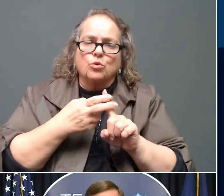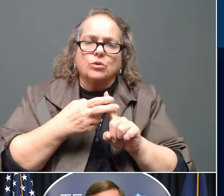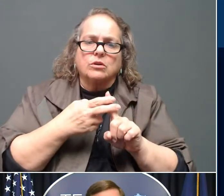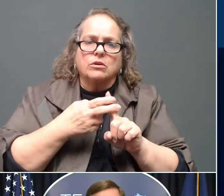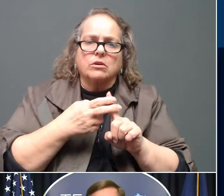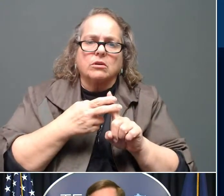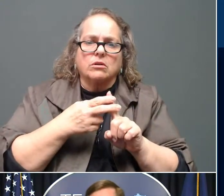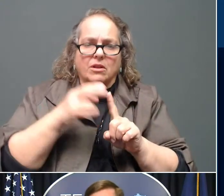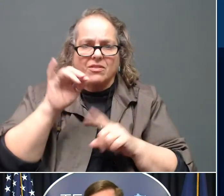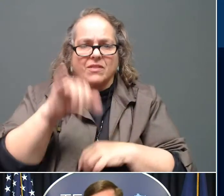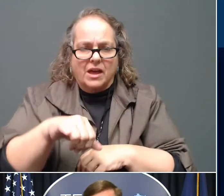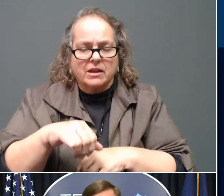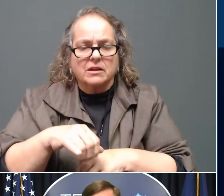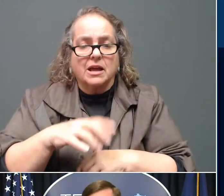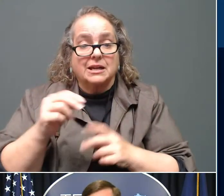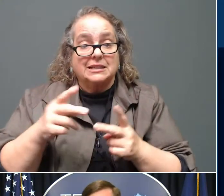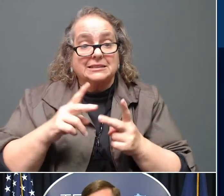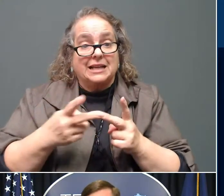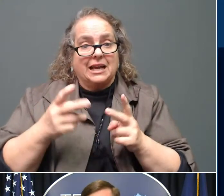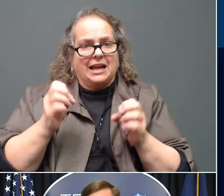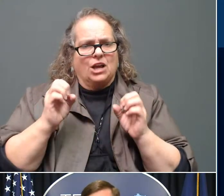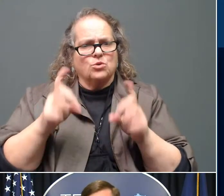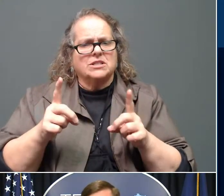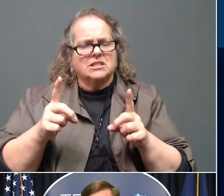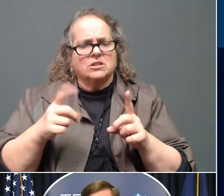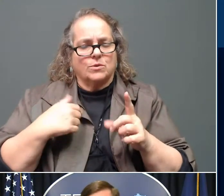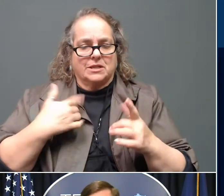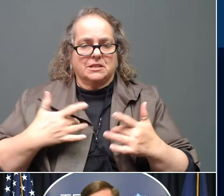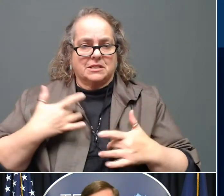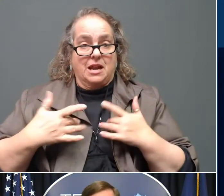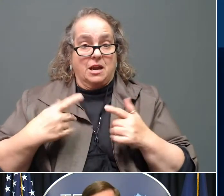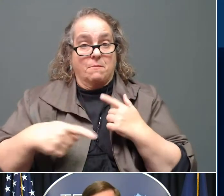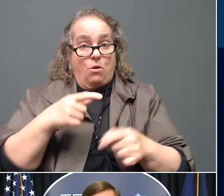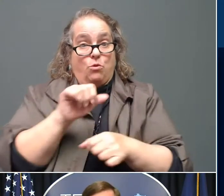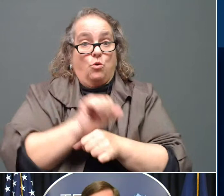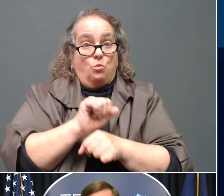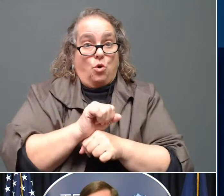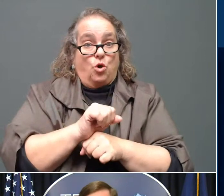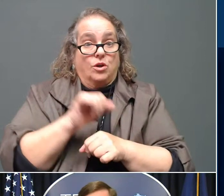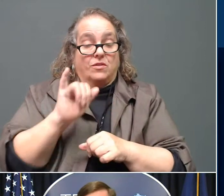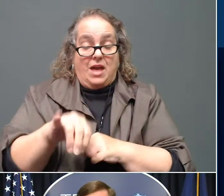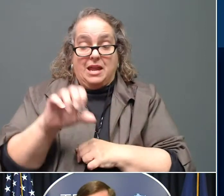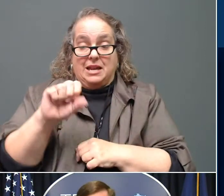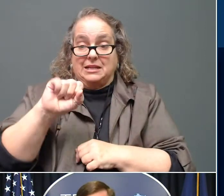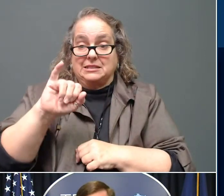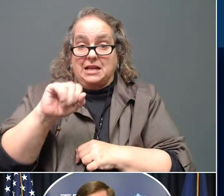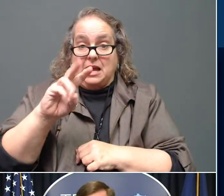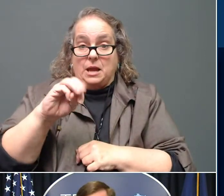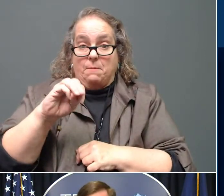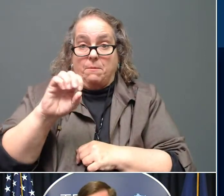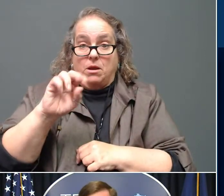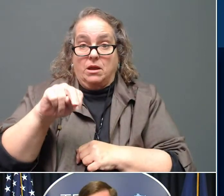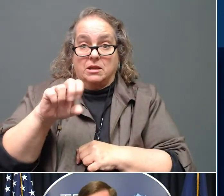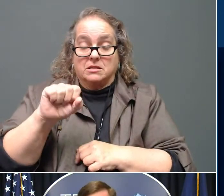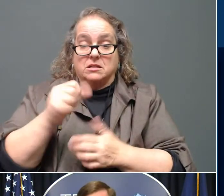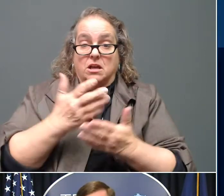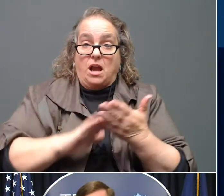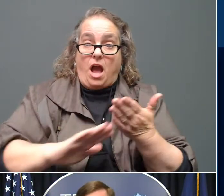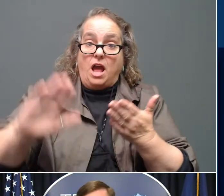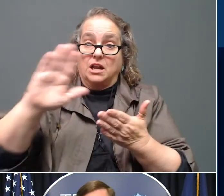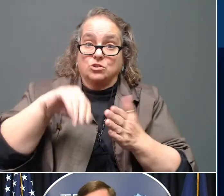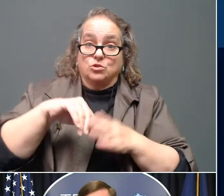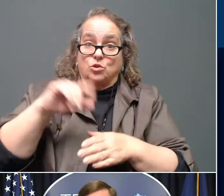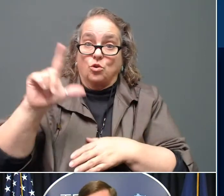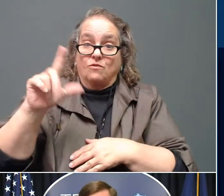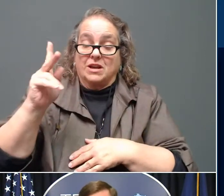Second, in education, excited about the work that Simmons and Simmons College in Louisville and Kentucky